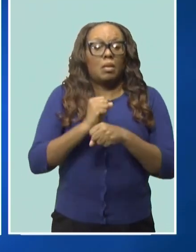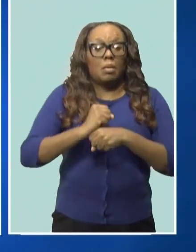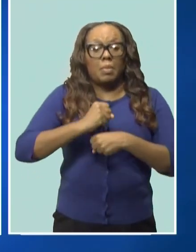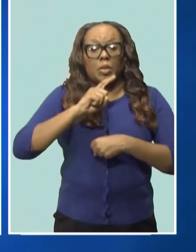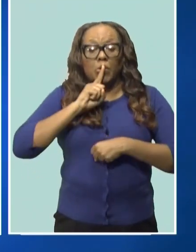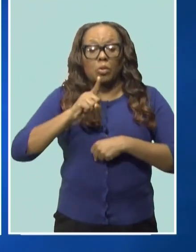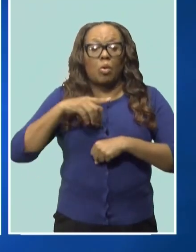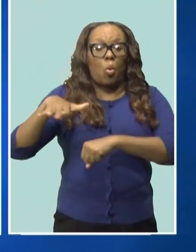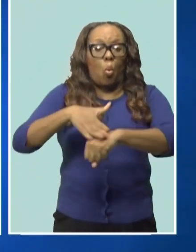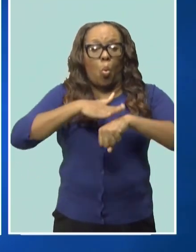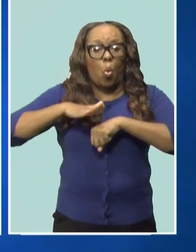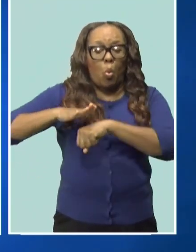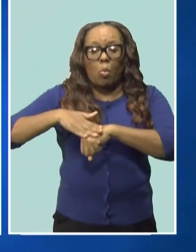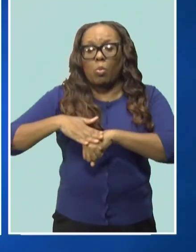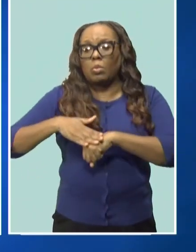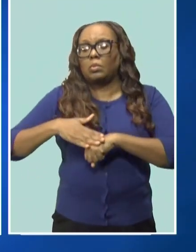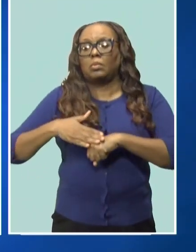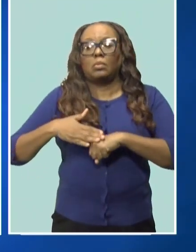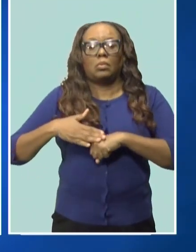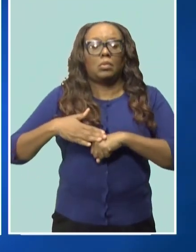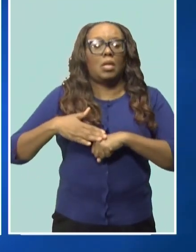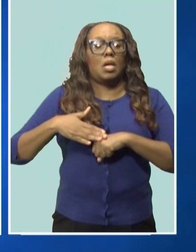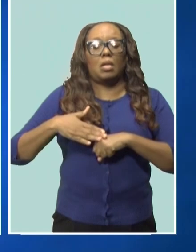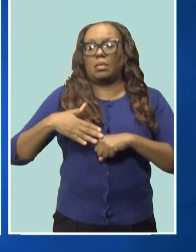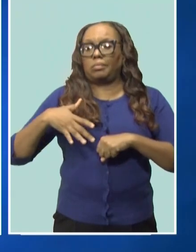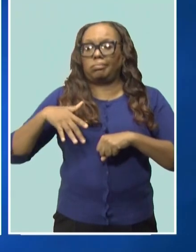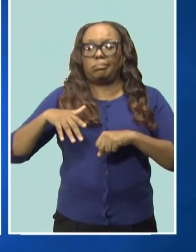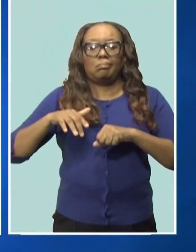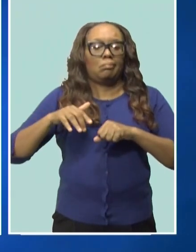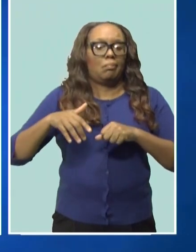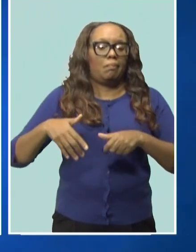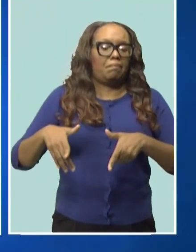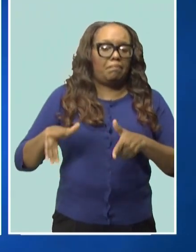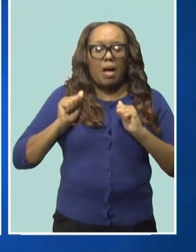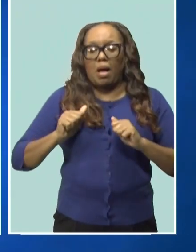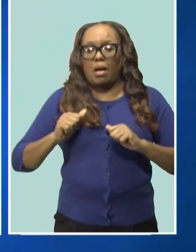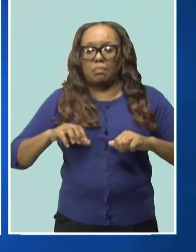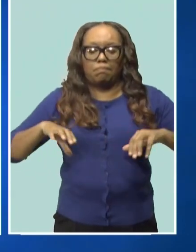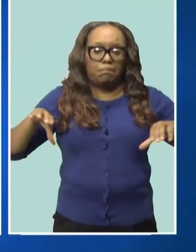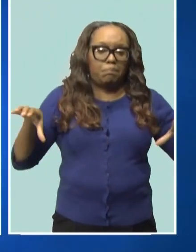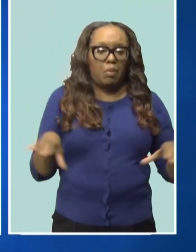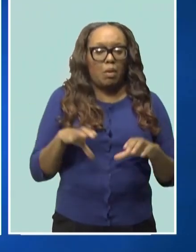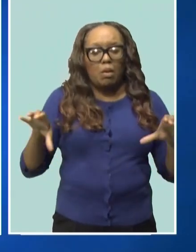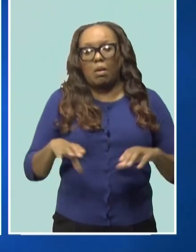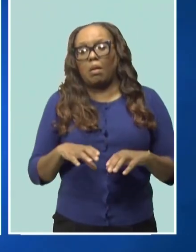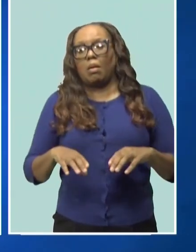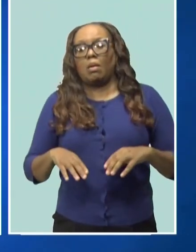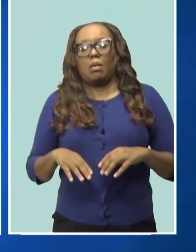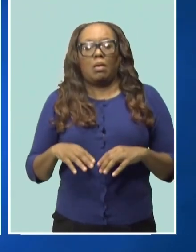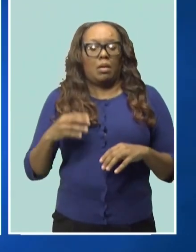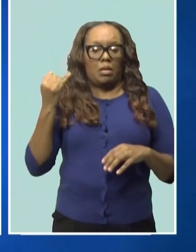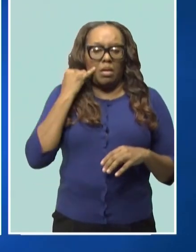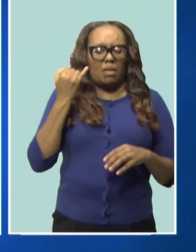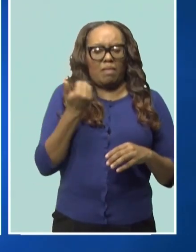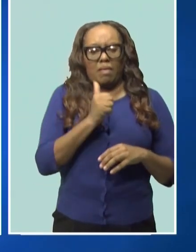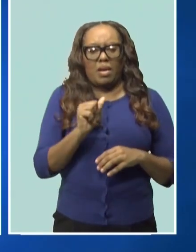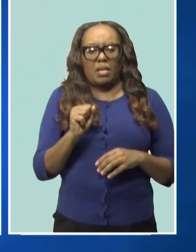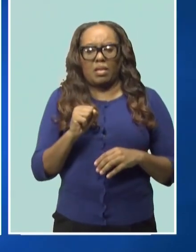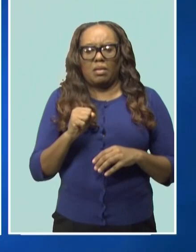alerts are promptly communicated to all stakeholders to allow for swift action to mitigate the impact of the impending hazard.